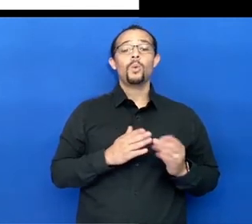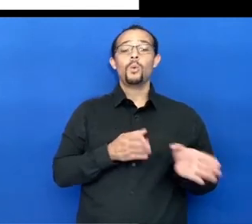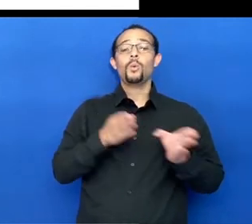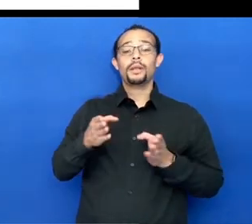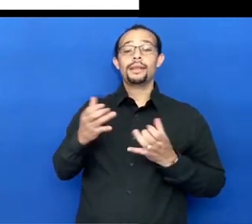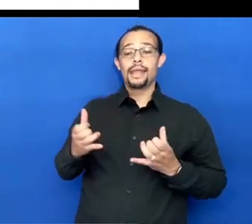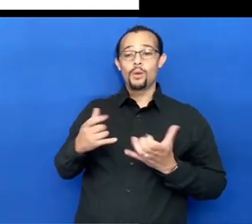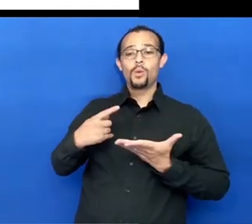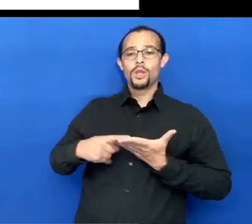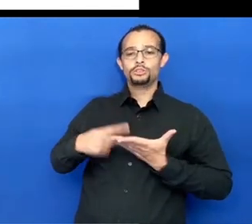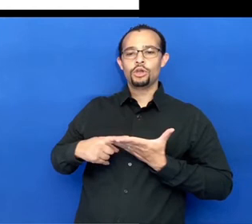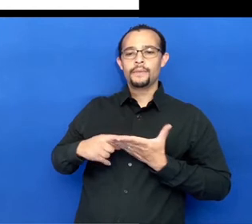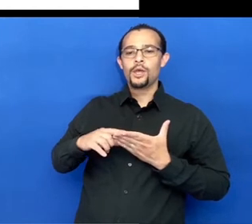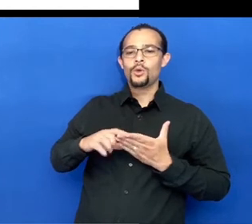well.